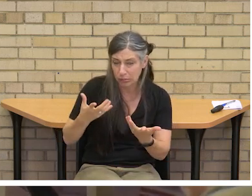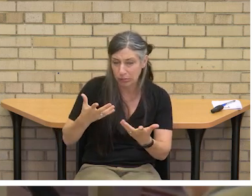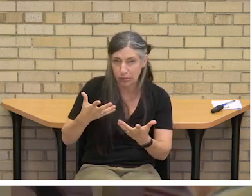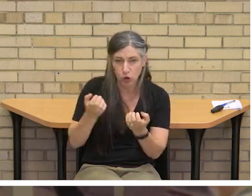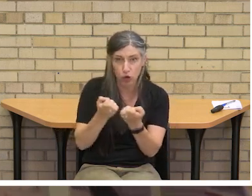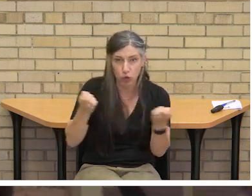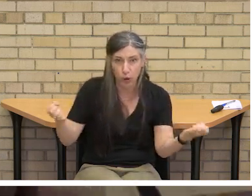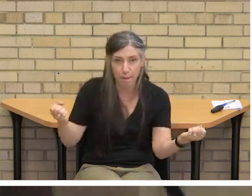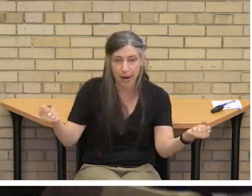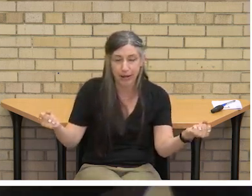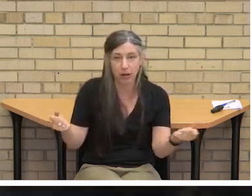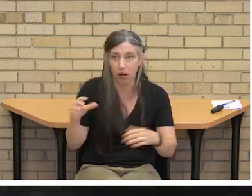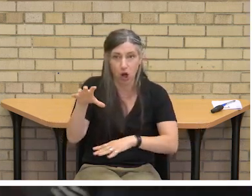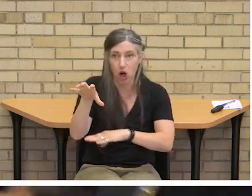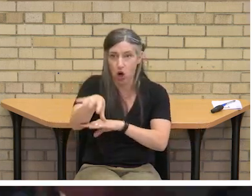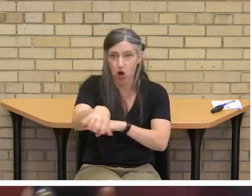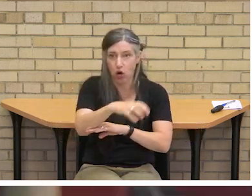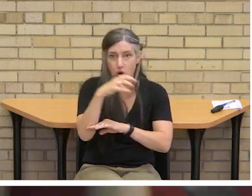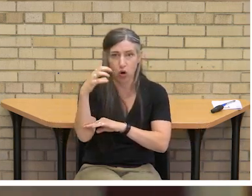such.